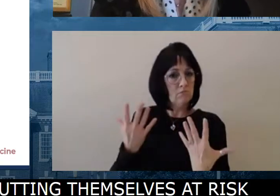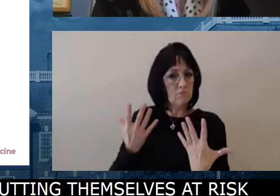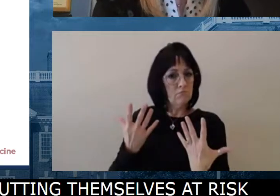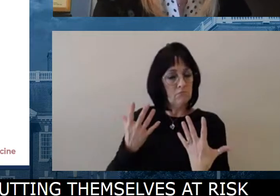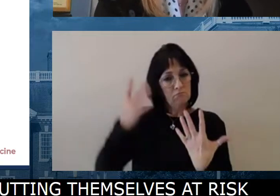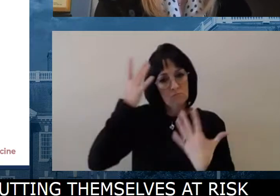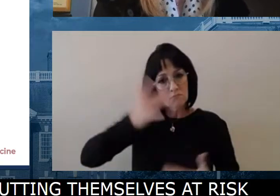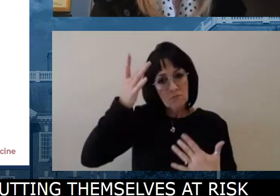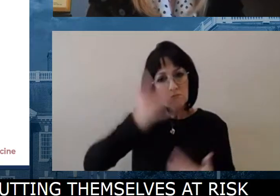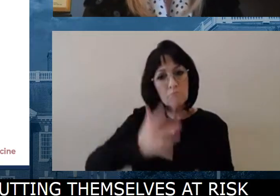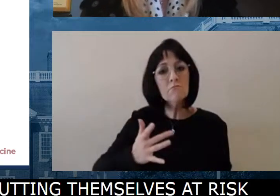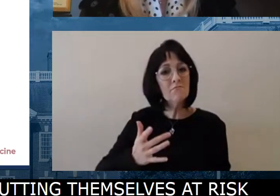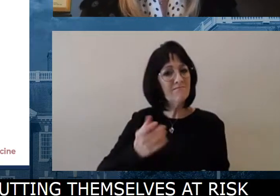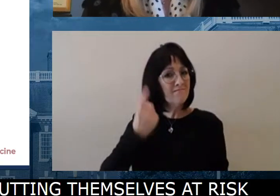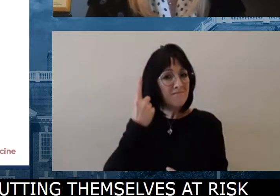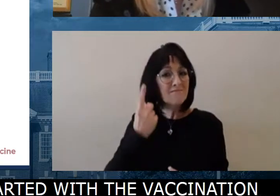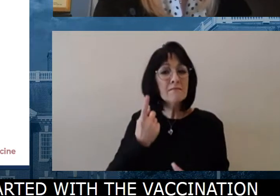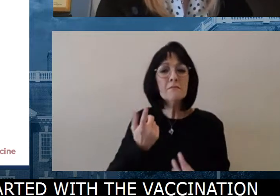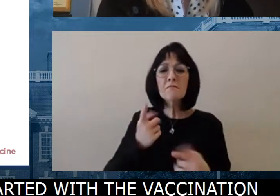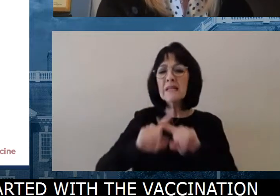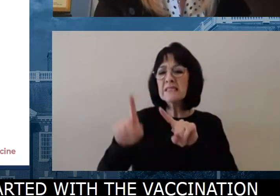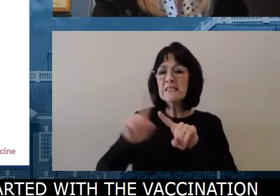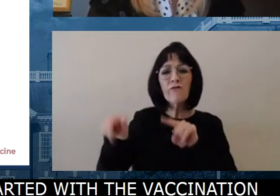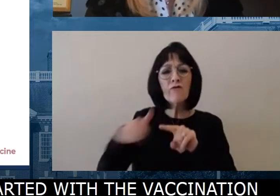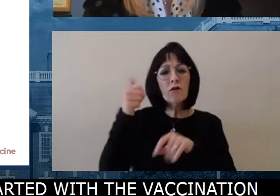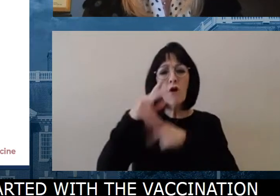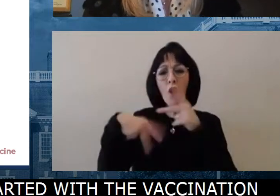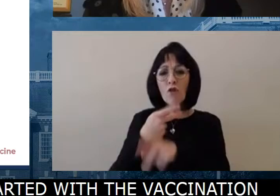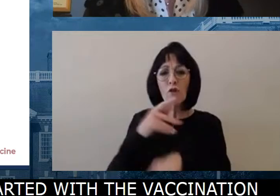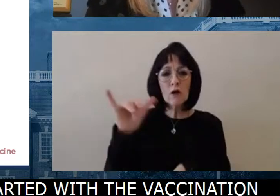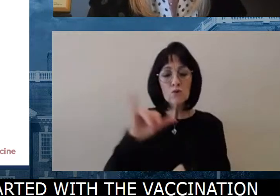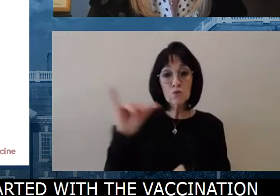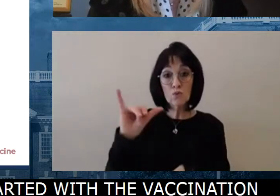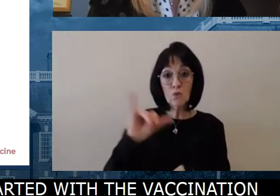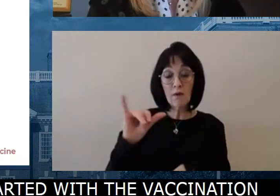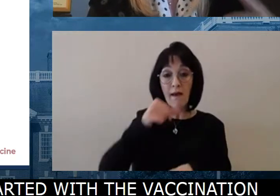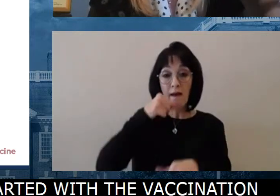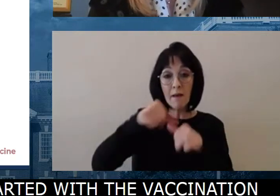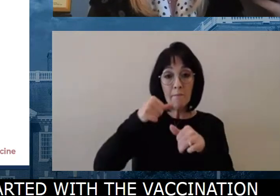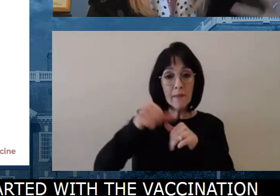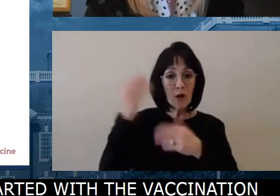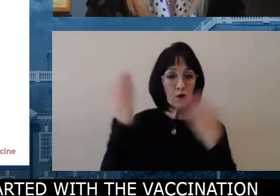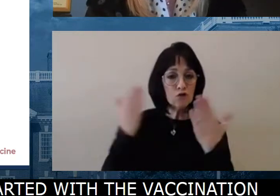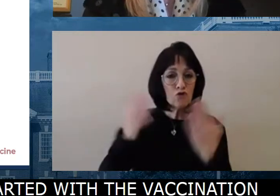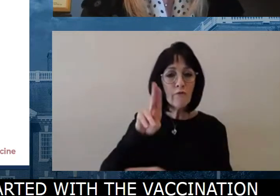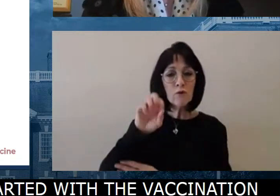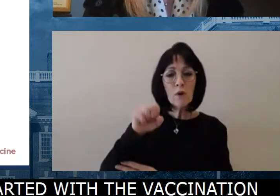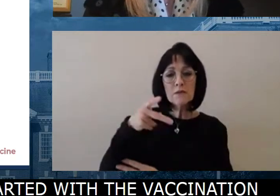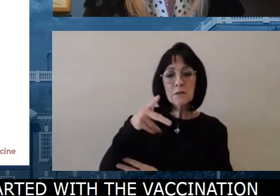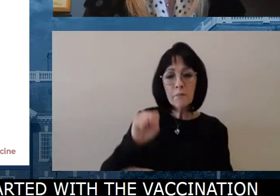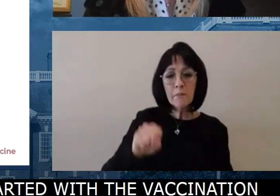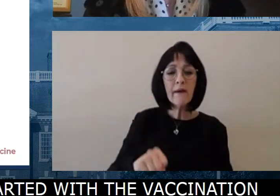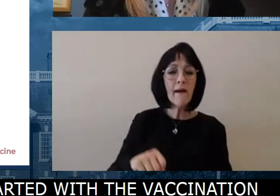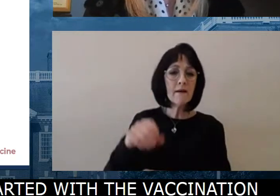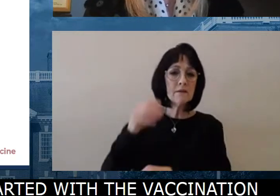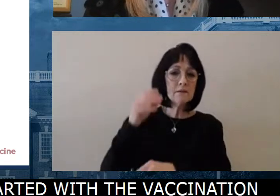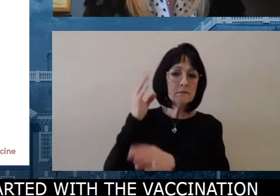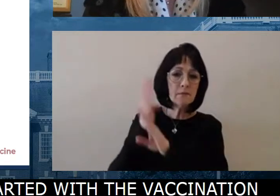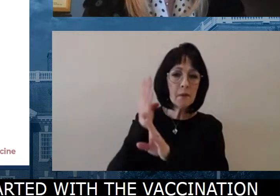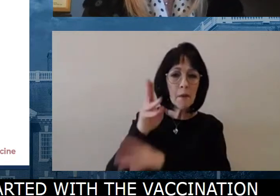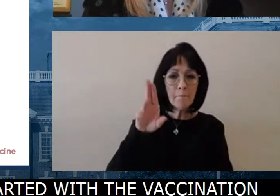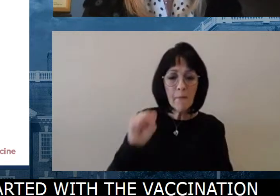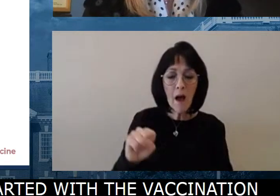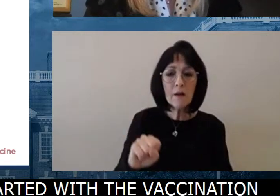drivers, Amtrak workers, postal service, again, those who are interacting either with the public or closely with each